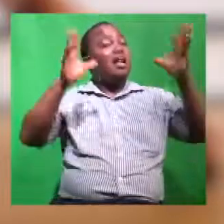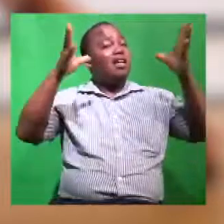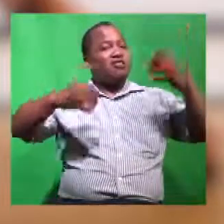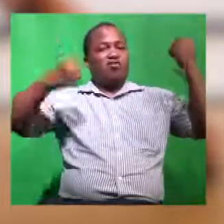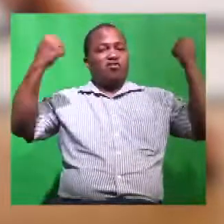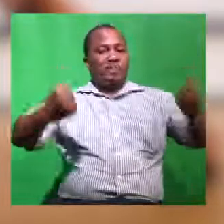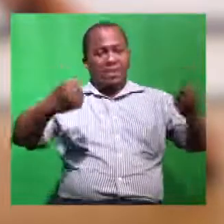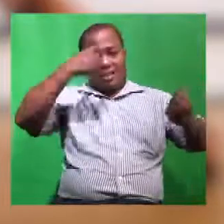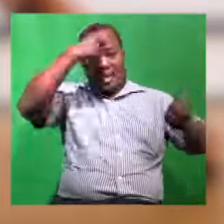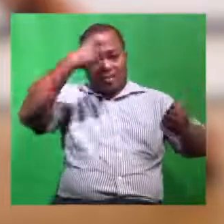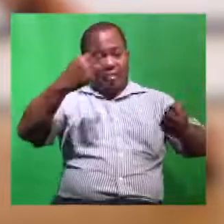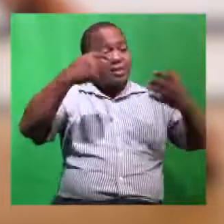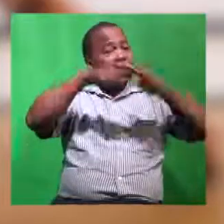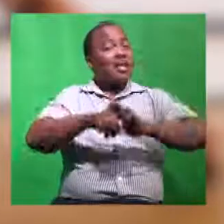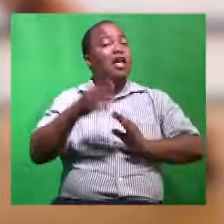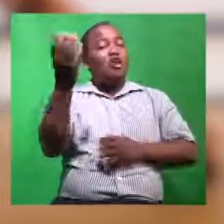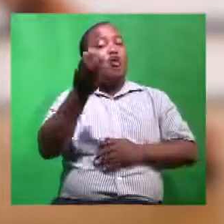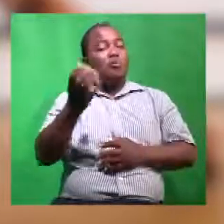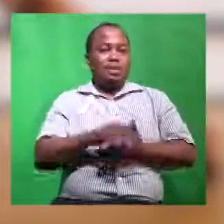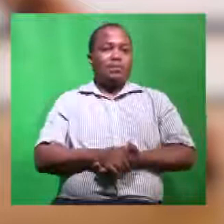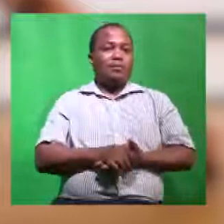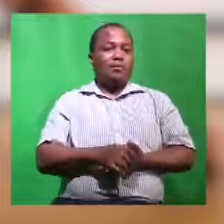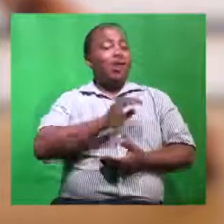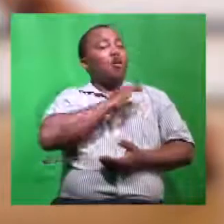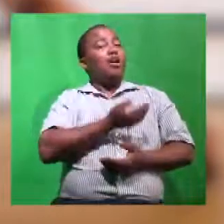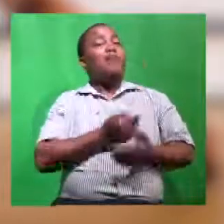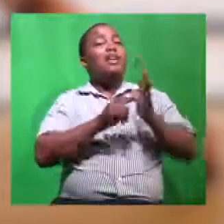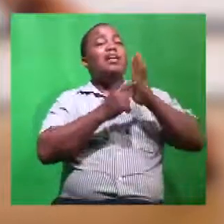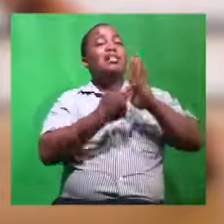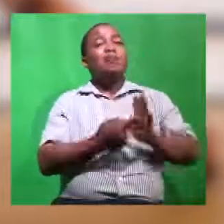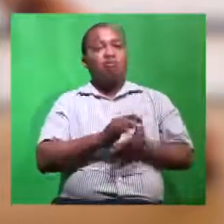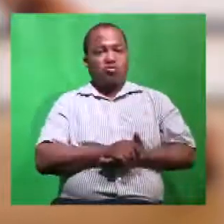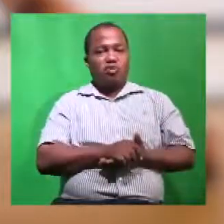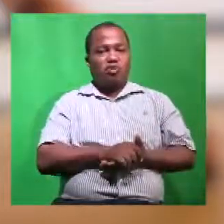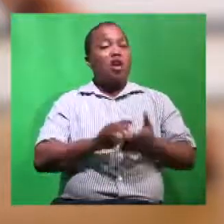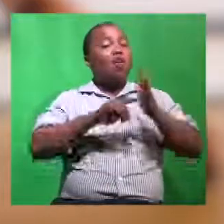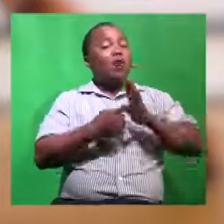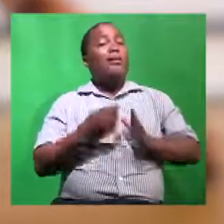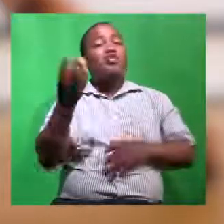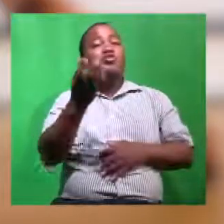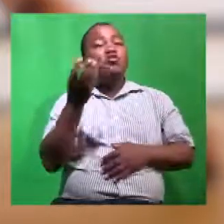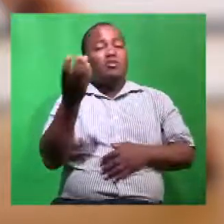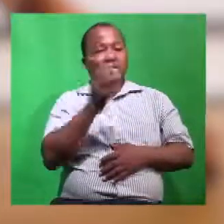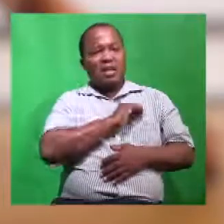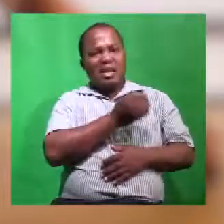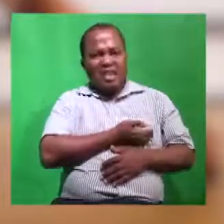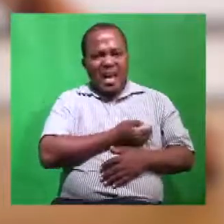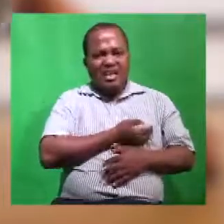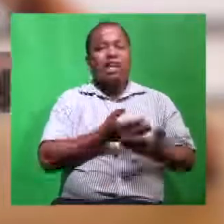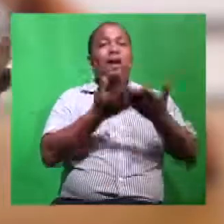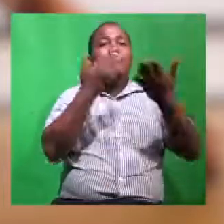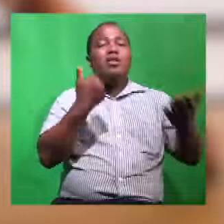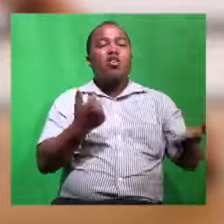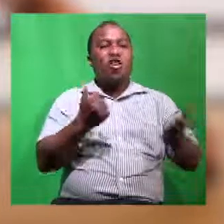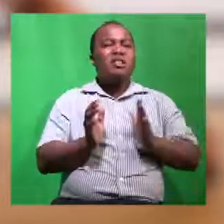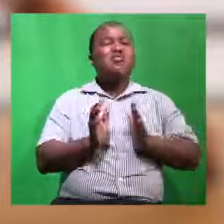confident and firm in the communities in various ways. Women, for example, in many societies, because they are